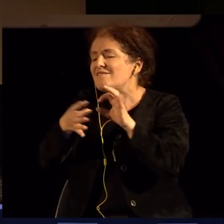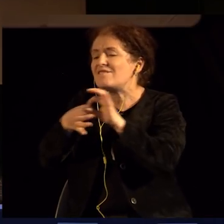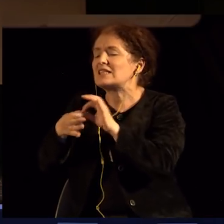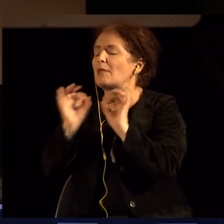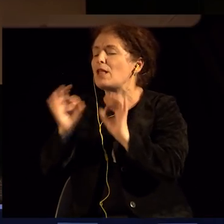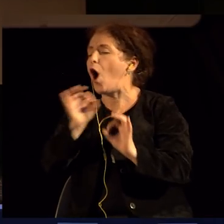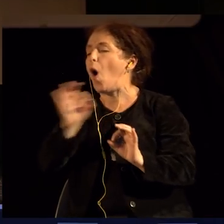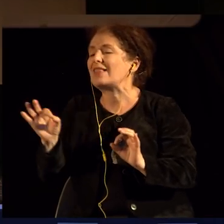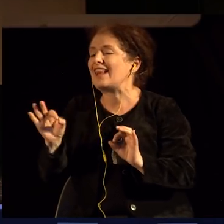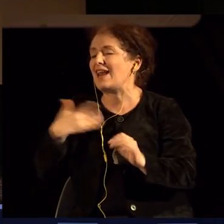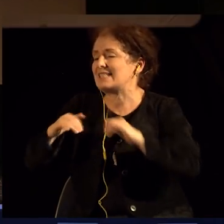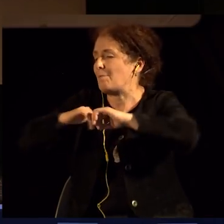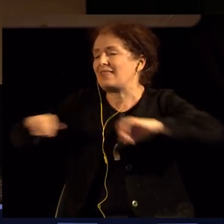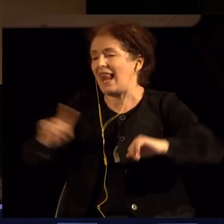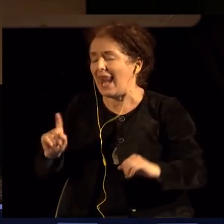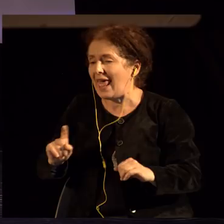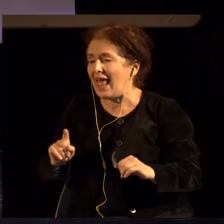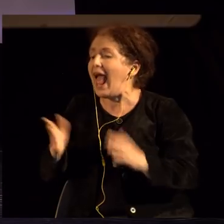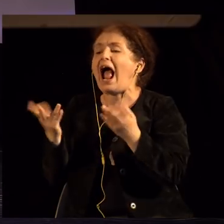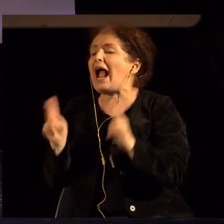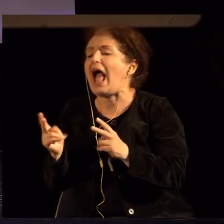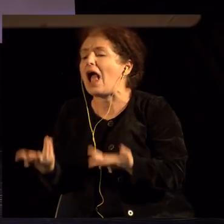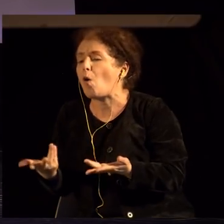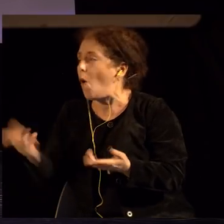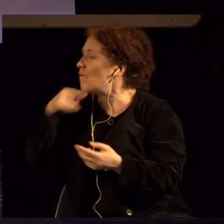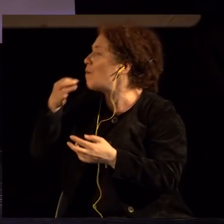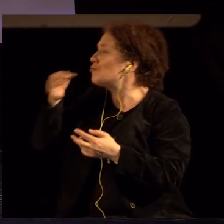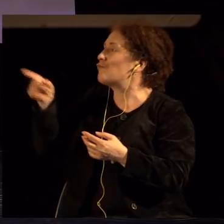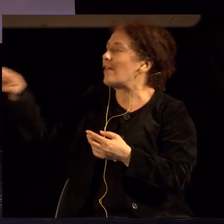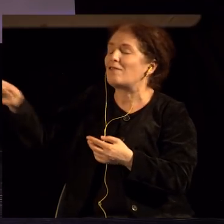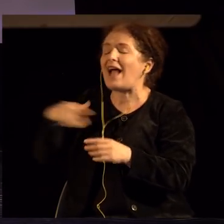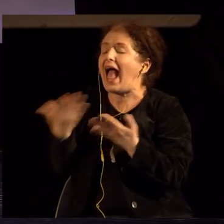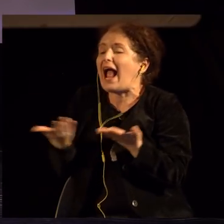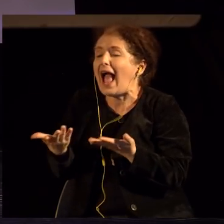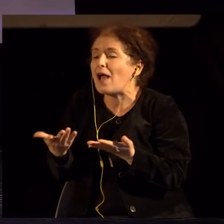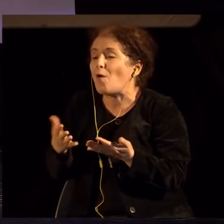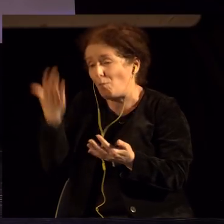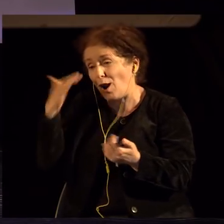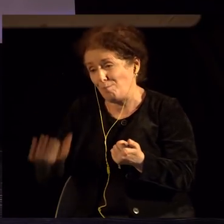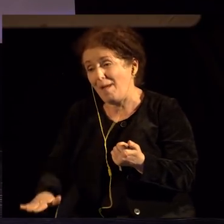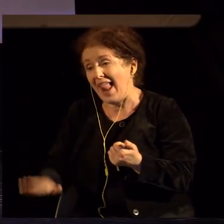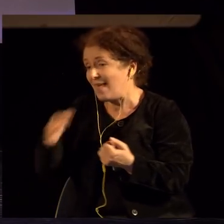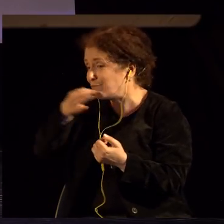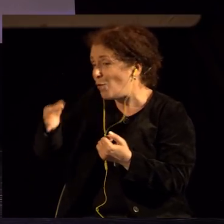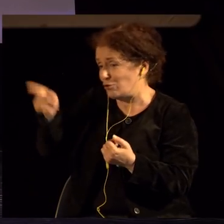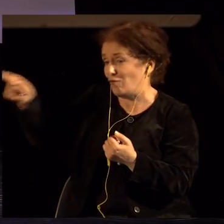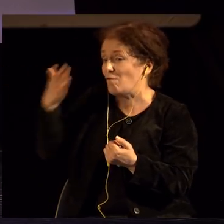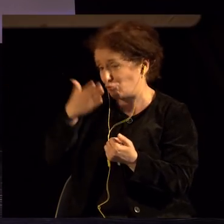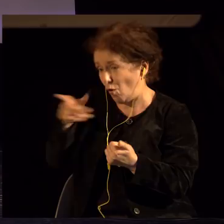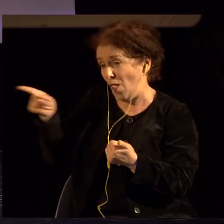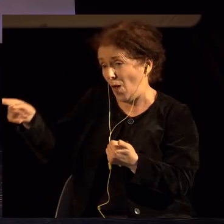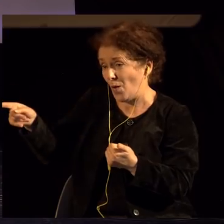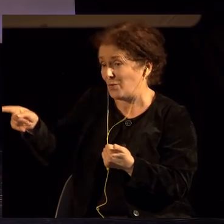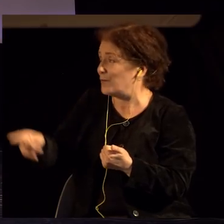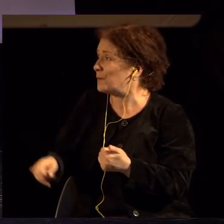to get it myself because that one is kind of hard for me too. It's not the easiest one to answer. But point being, young people,